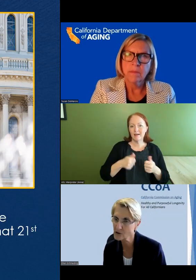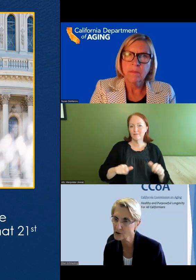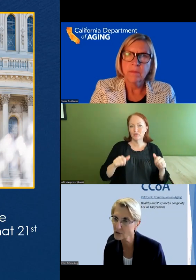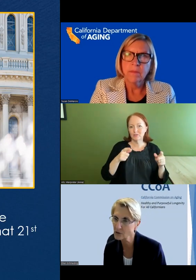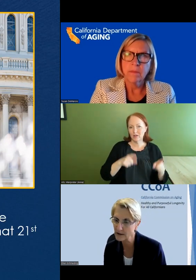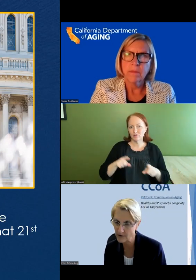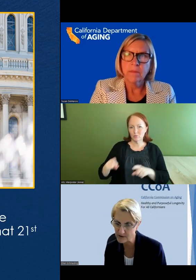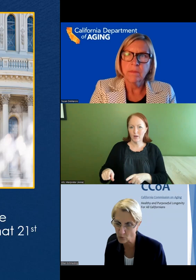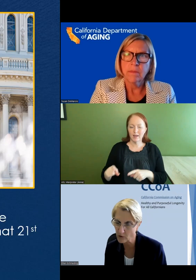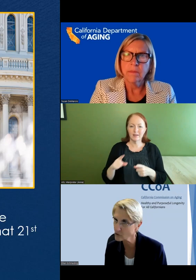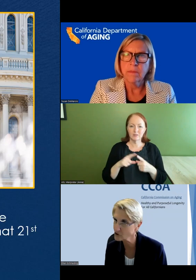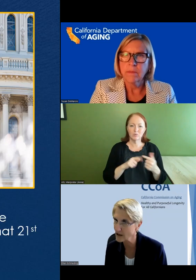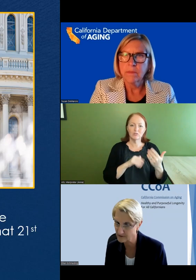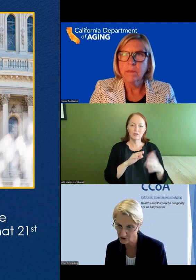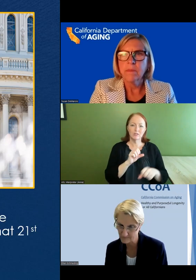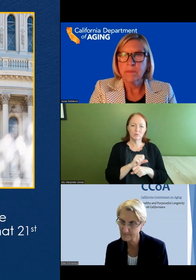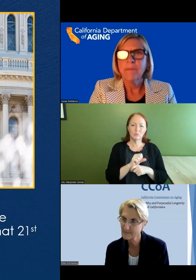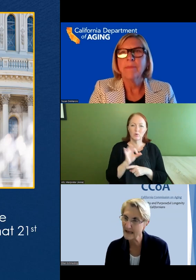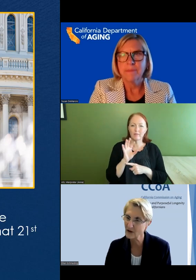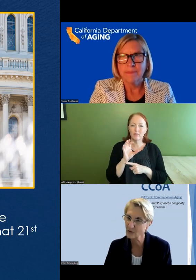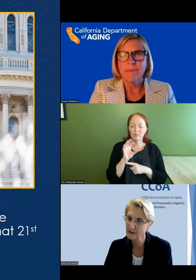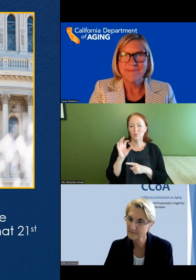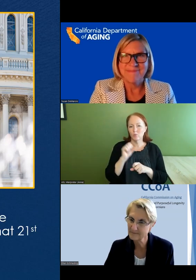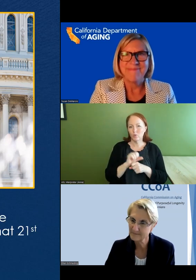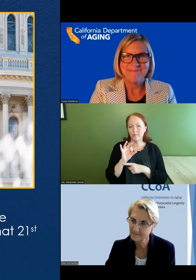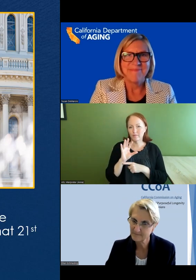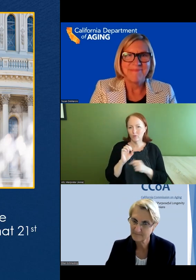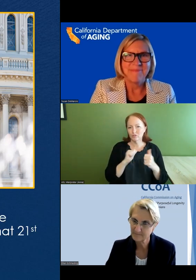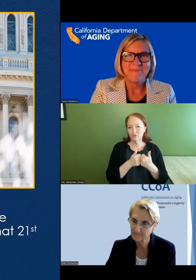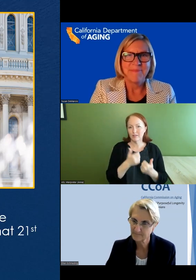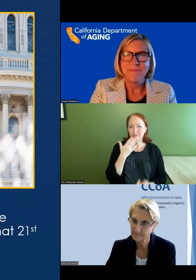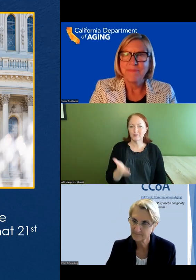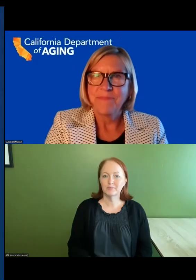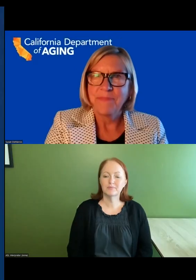underway to address the workforce challenge. Thank you.